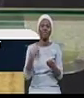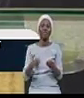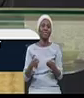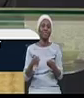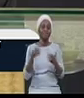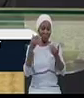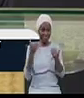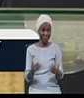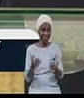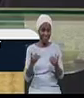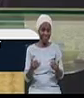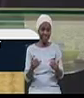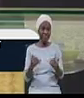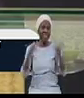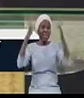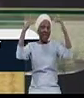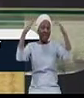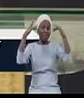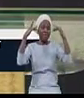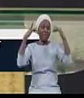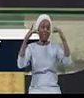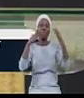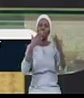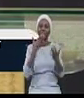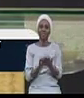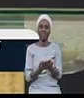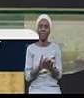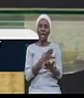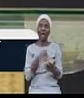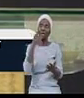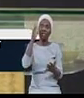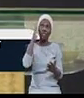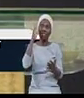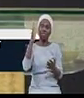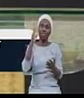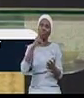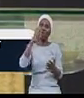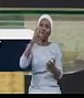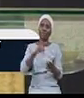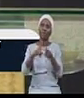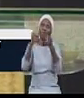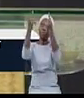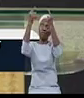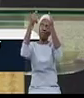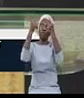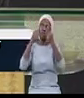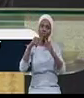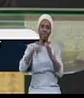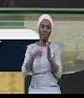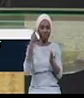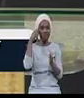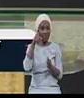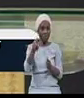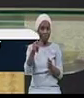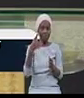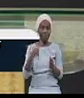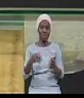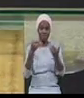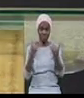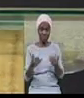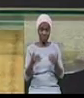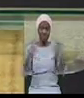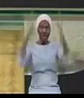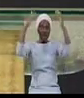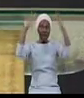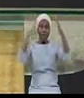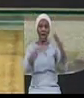rain moderately, and he will cause to come down for you the rain, the former rain, and the